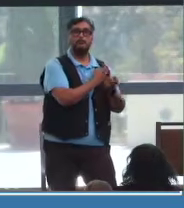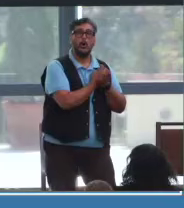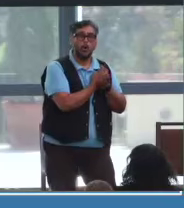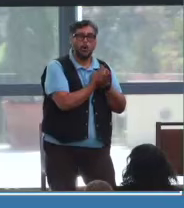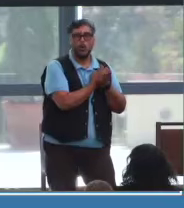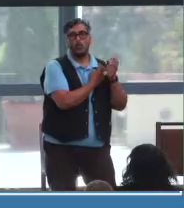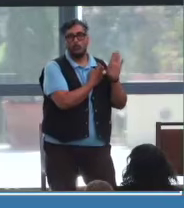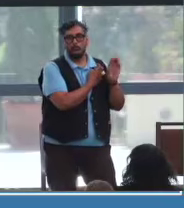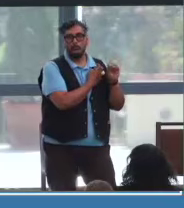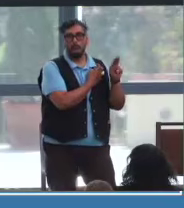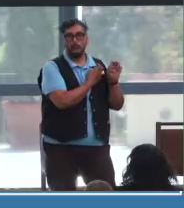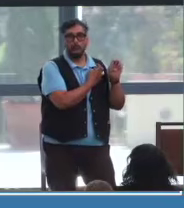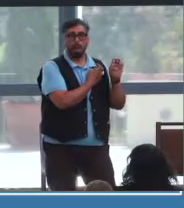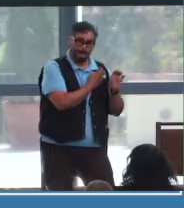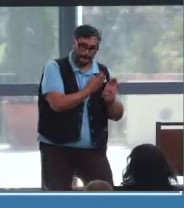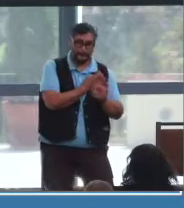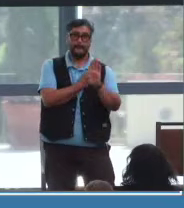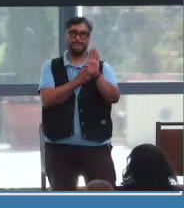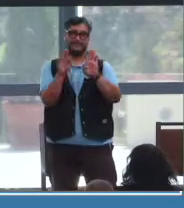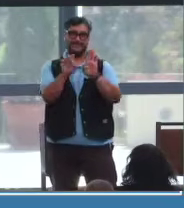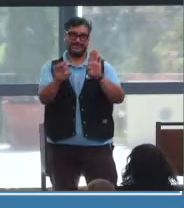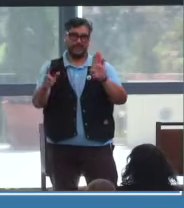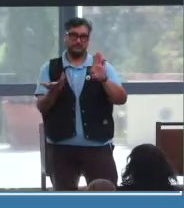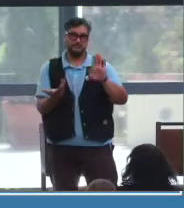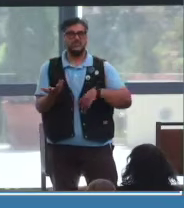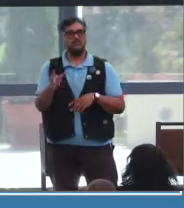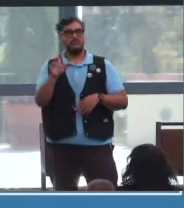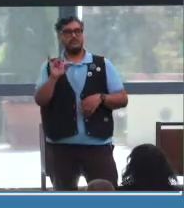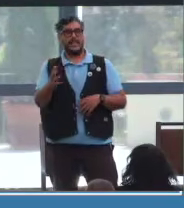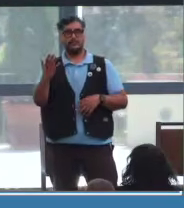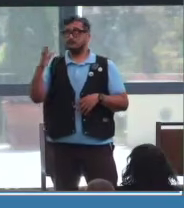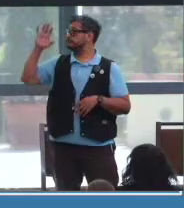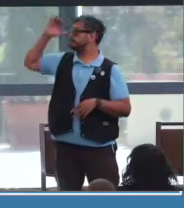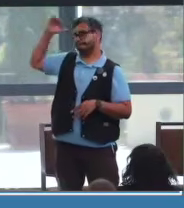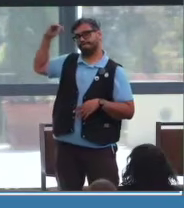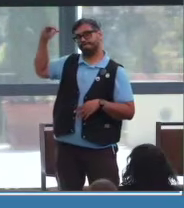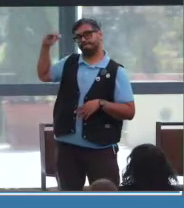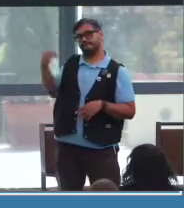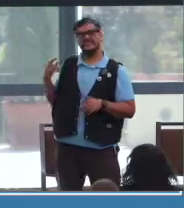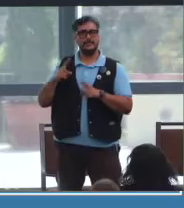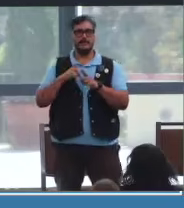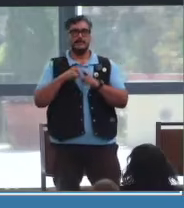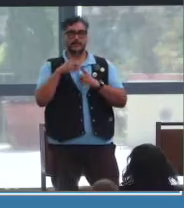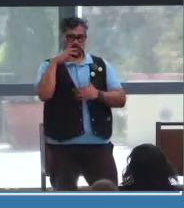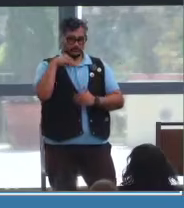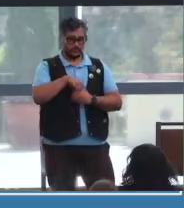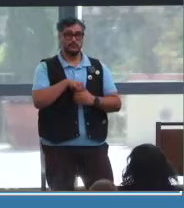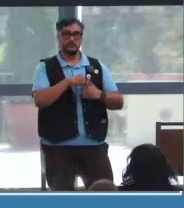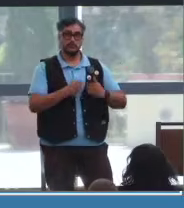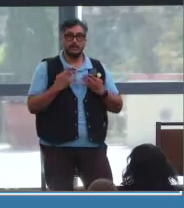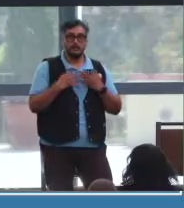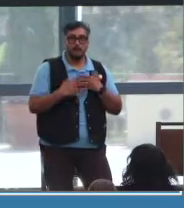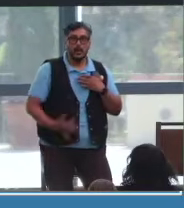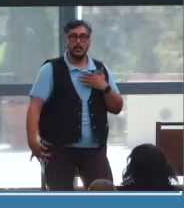bone marrow. So once B cells go through these differentiation stages, then they enter into the blood, into the